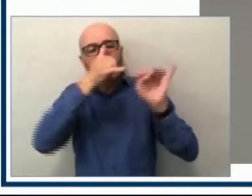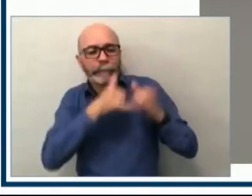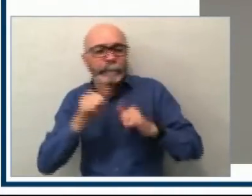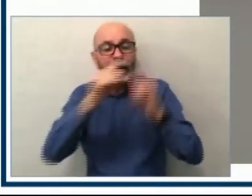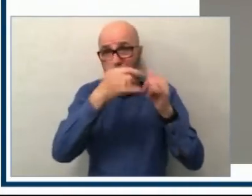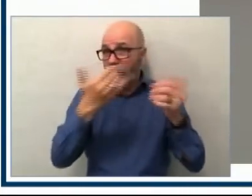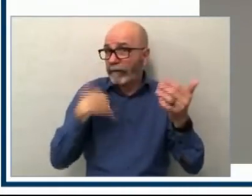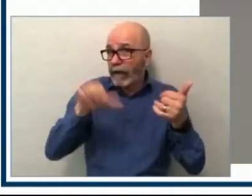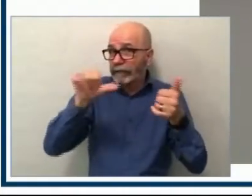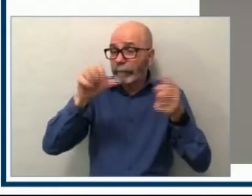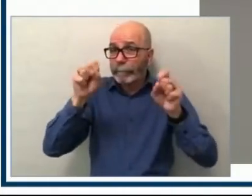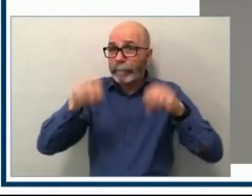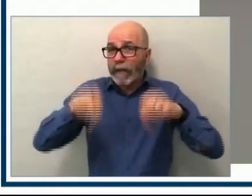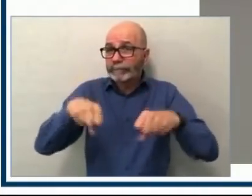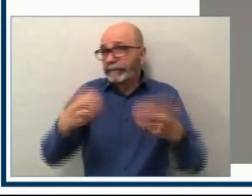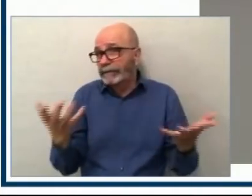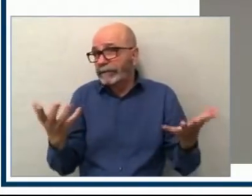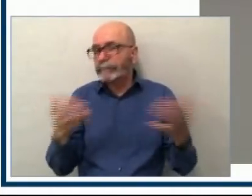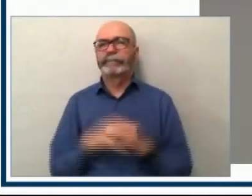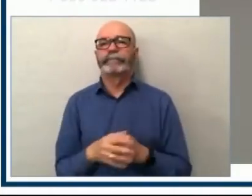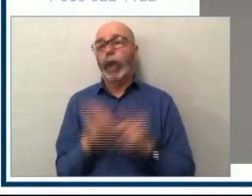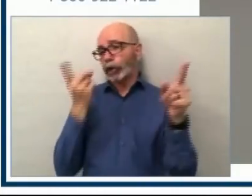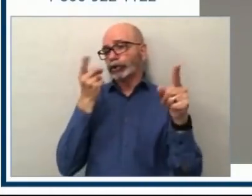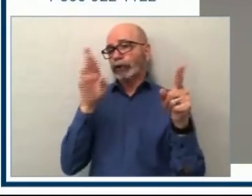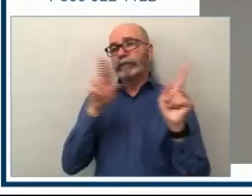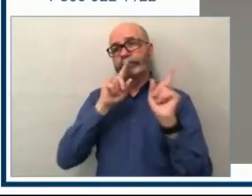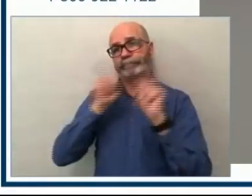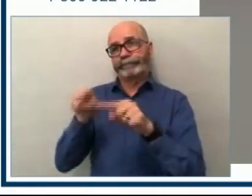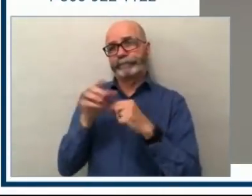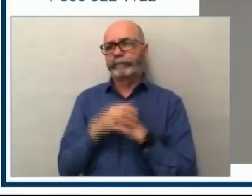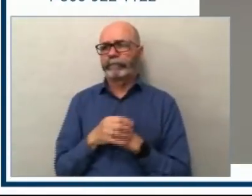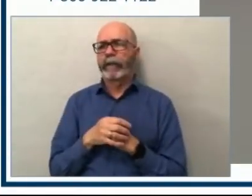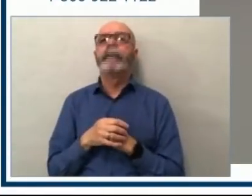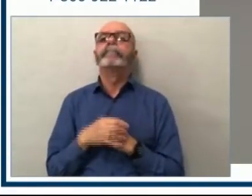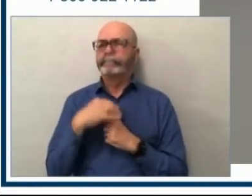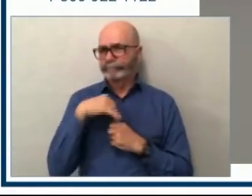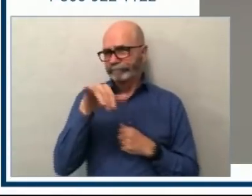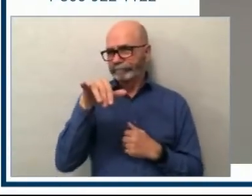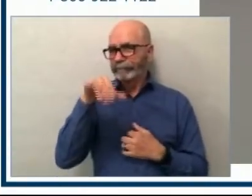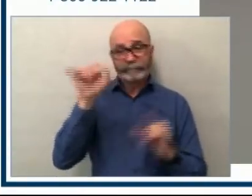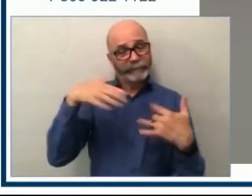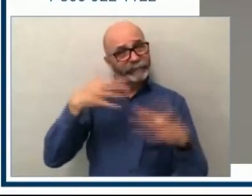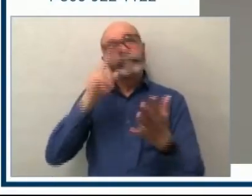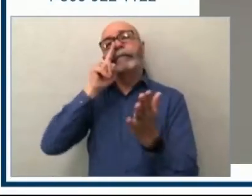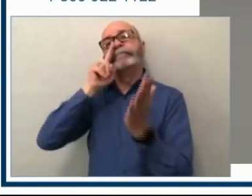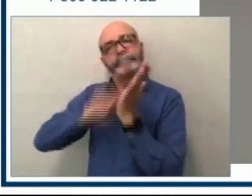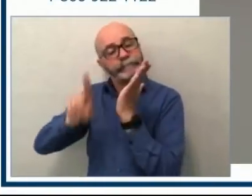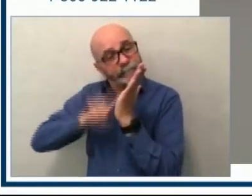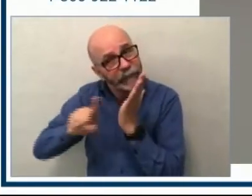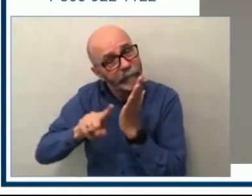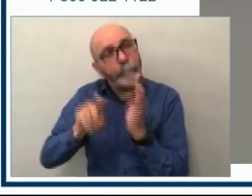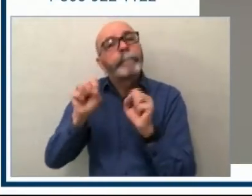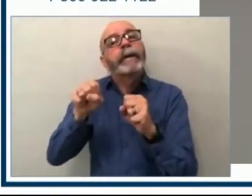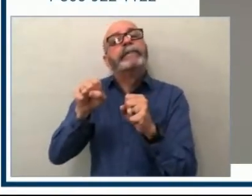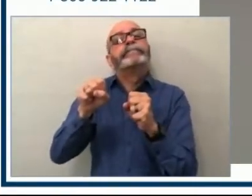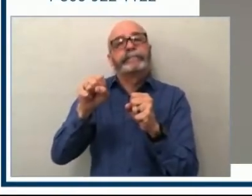can't, there's nothing in detail to bring forward, but we're actively looking at that possibility, and we're looking at opportunities with